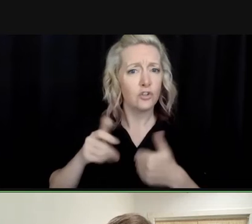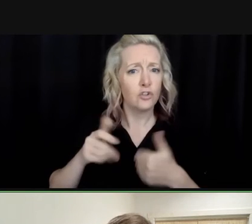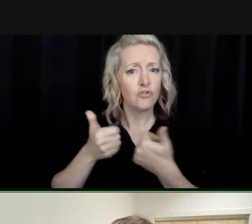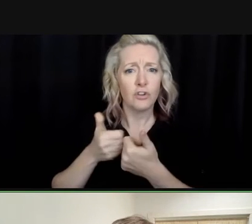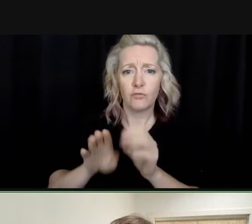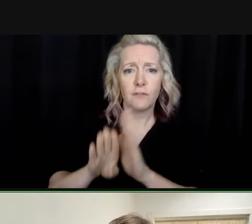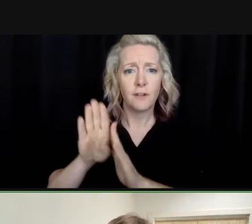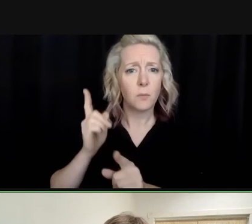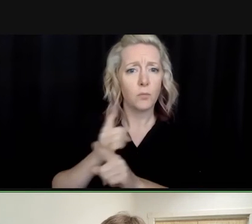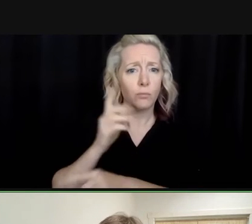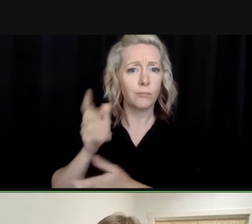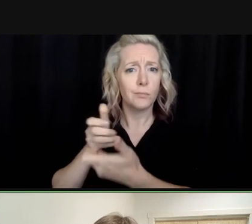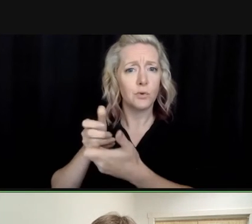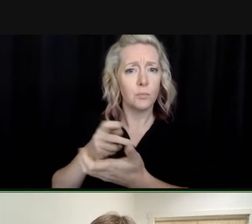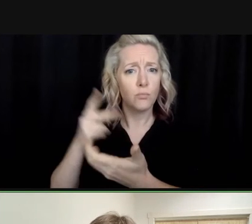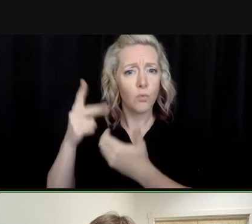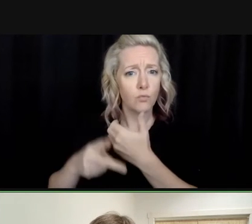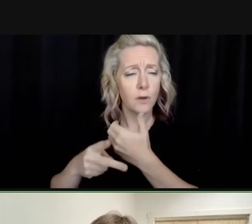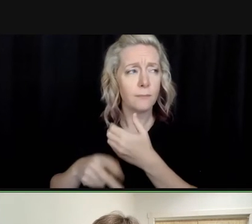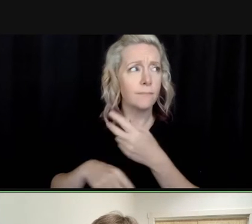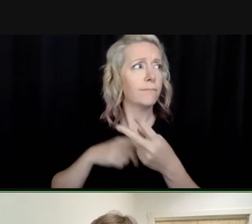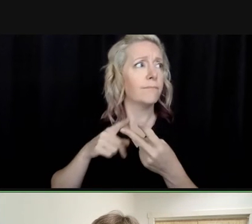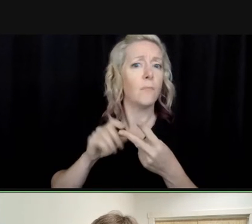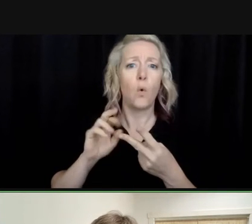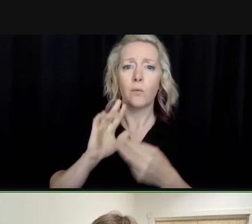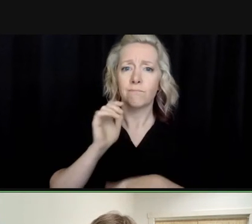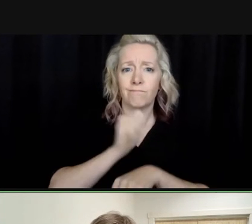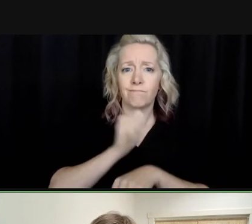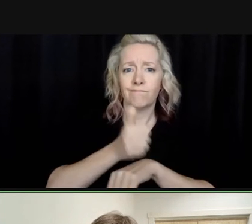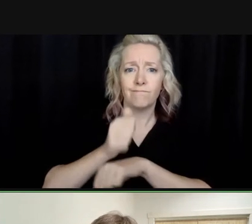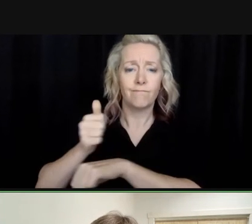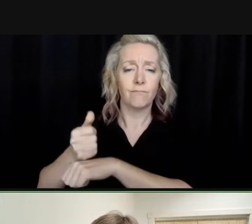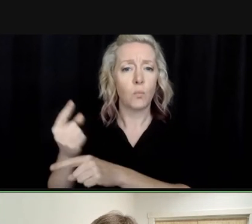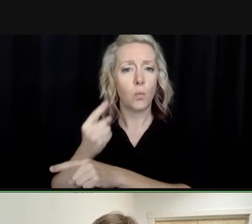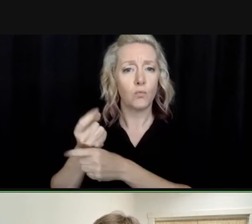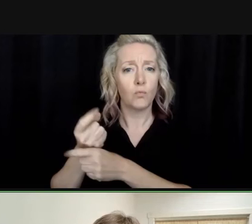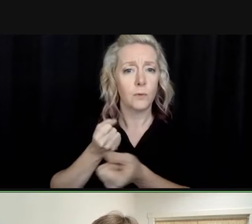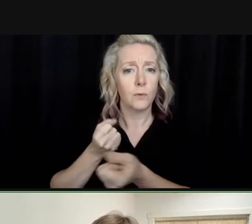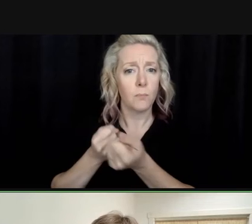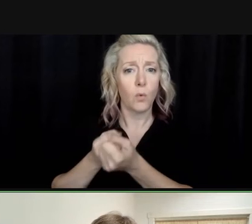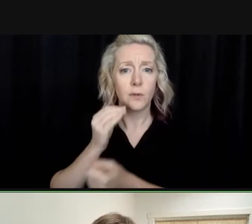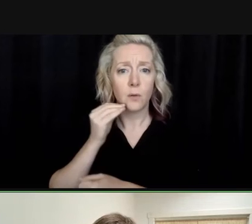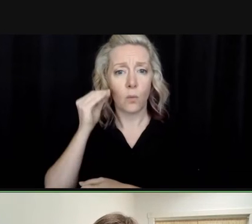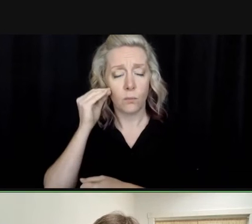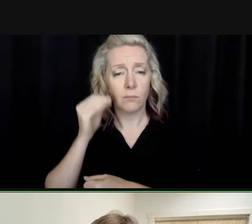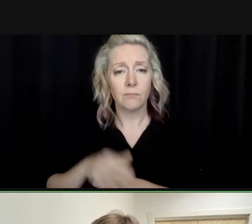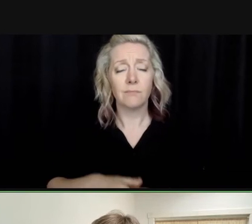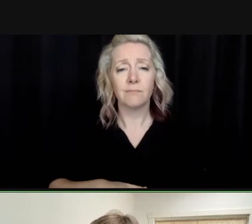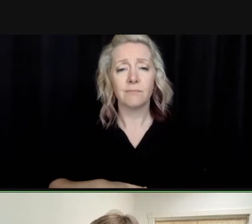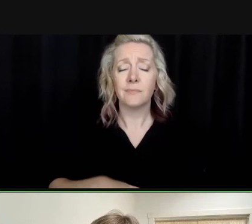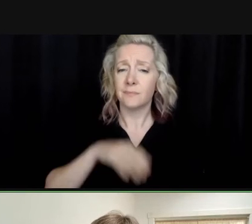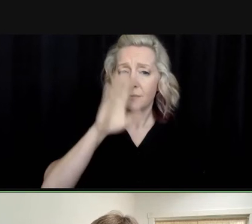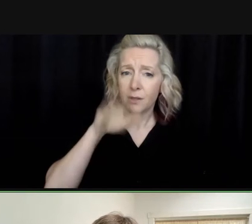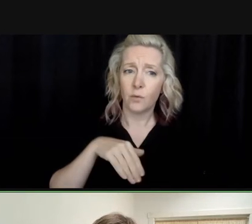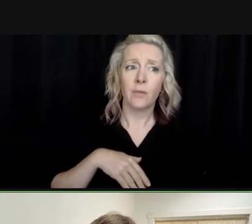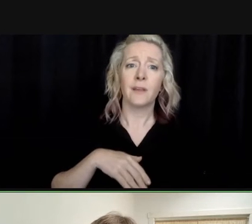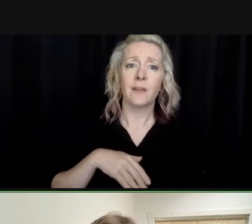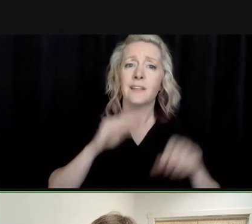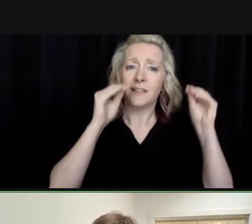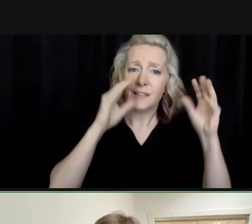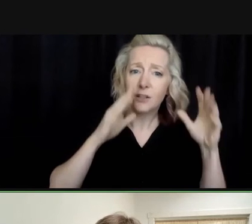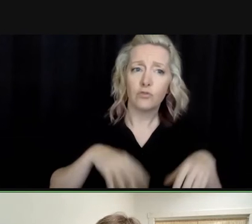to have the right supports for them at home. And I know it can be frustrating for families and care providers and educators.